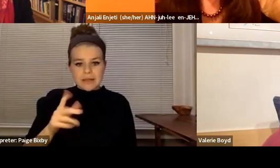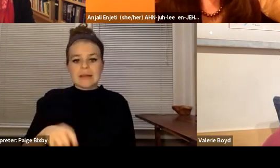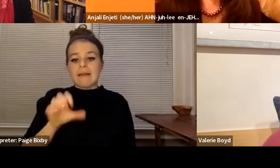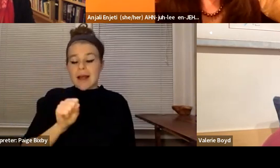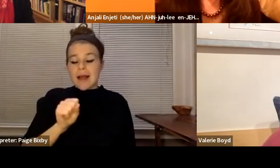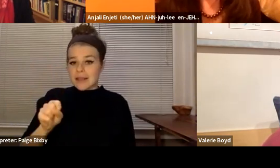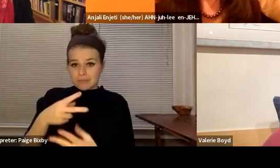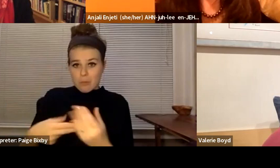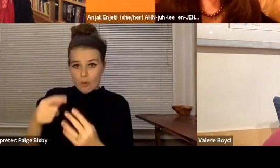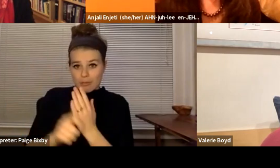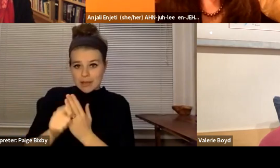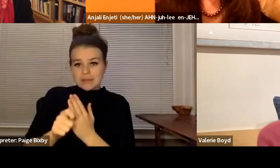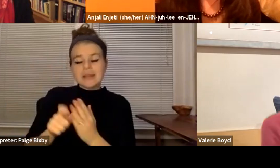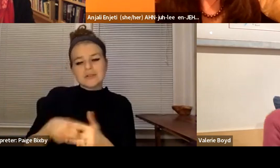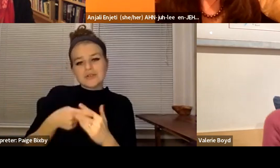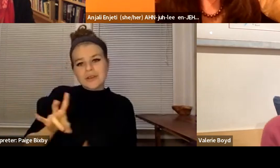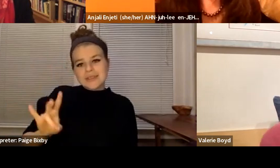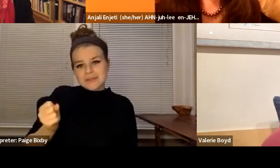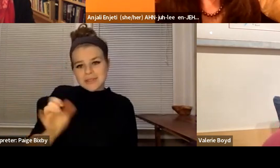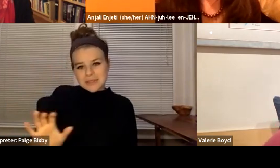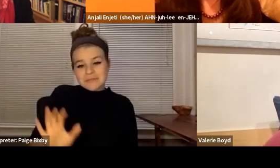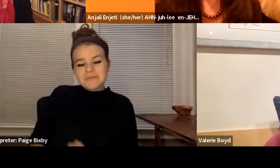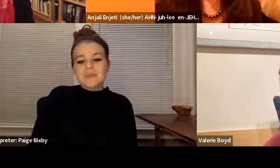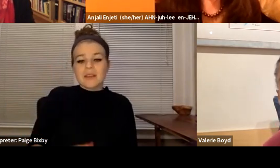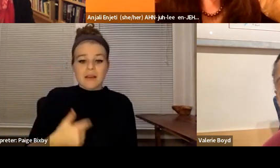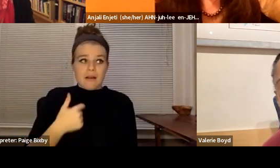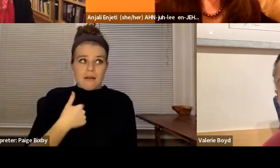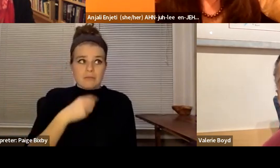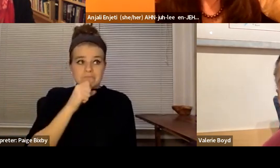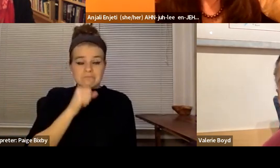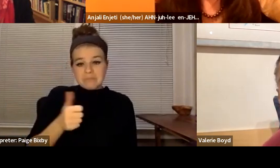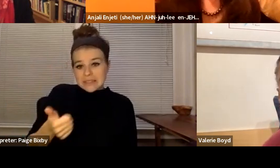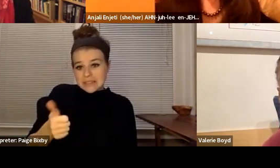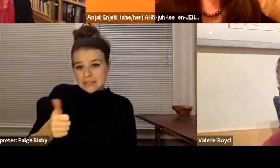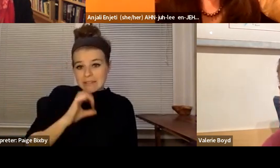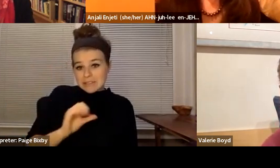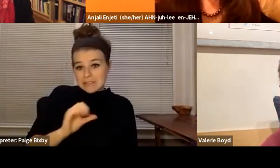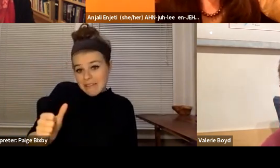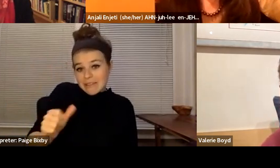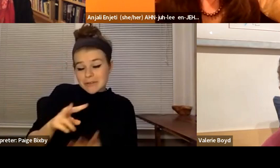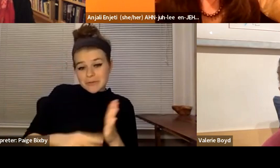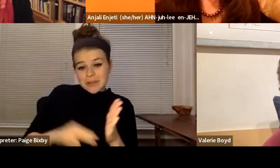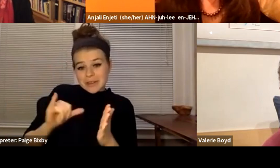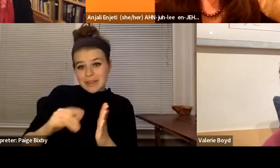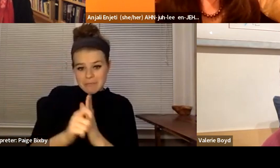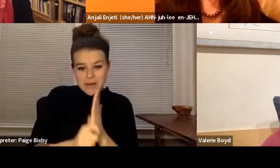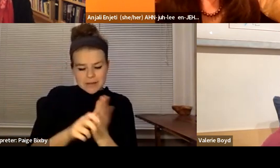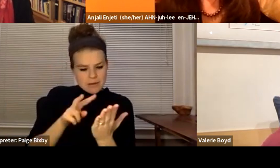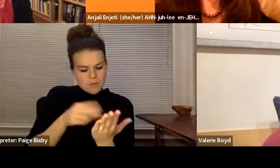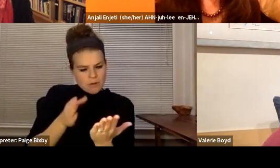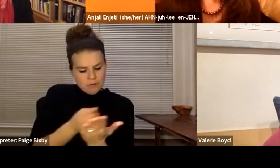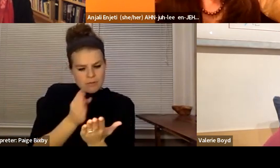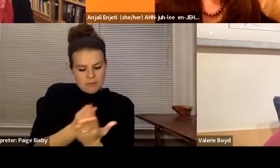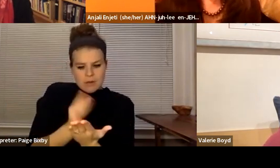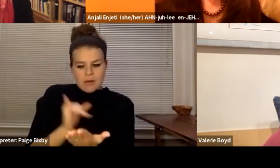both of which started in the 70s. And I was, you know, 10 years old reading those magazines and being formed as